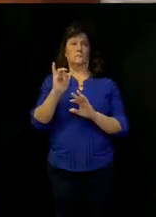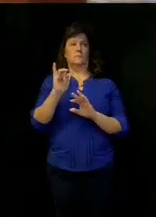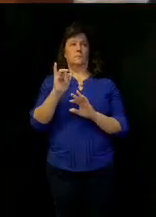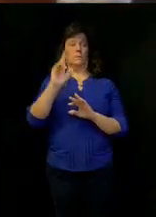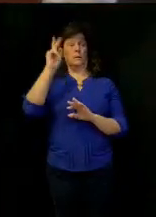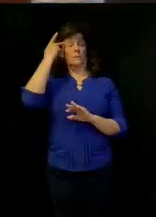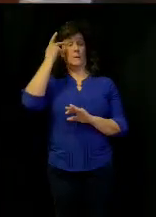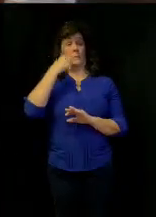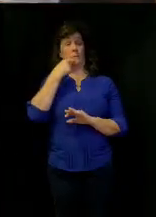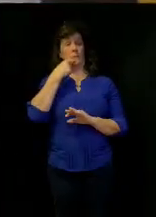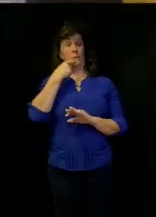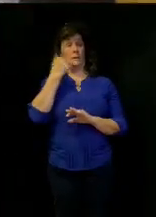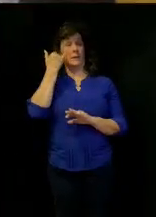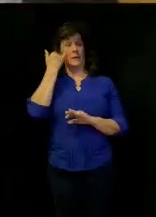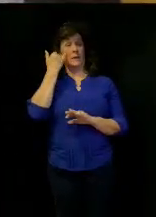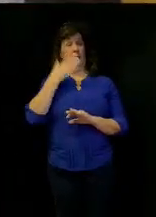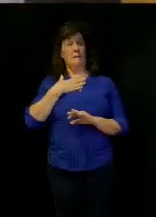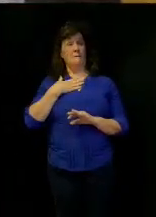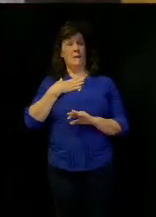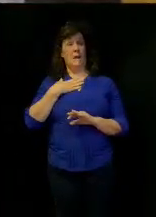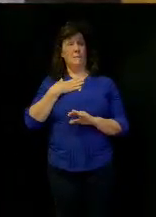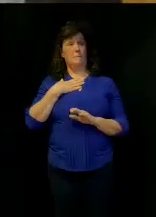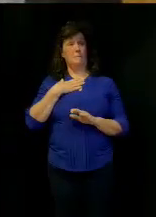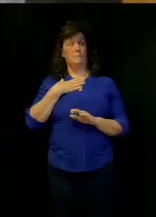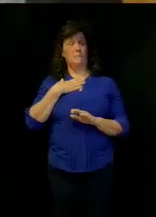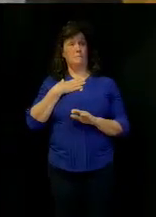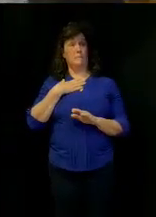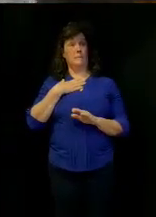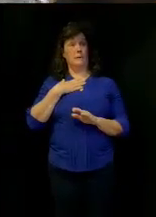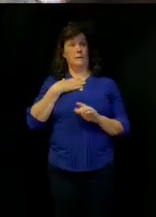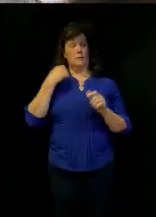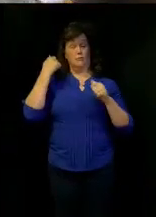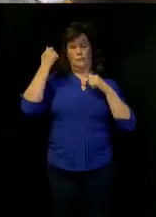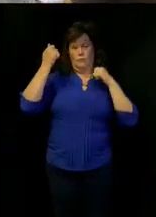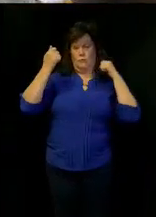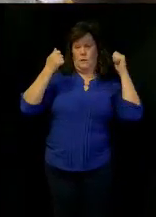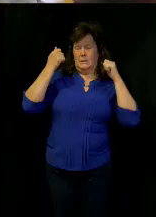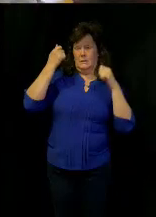Apostle Paul said, if I am crazy for God,